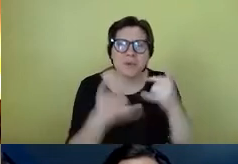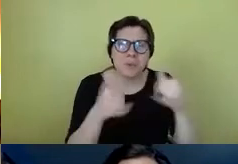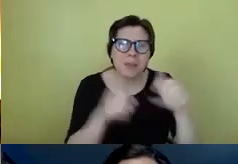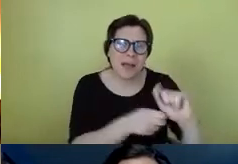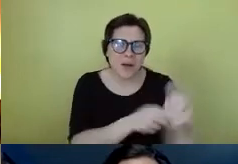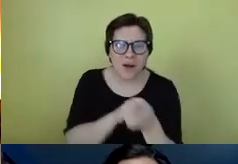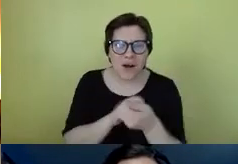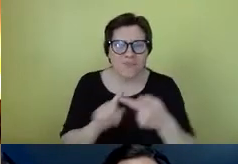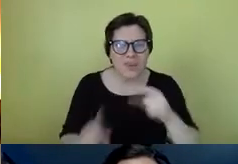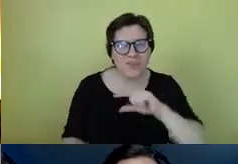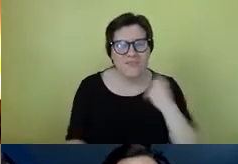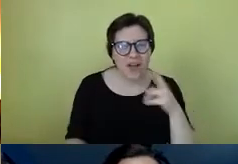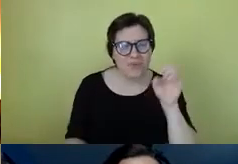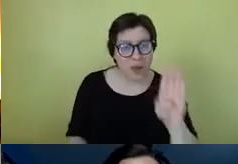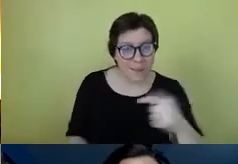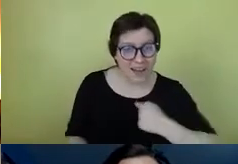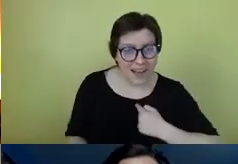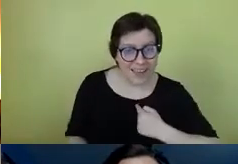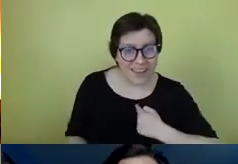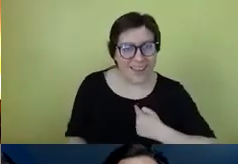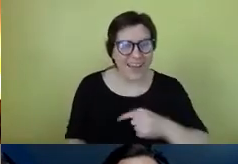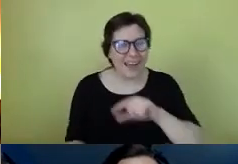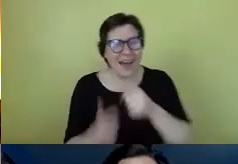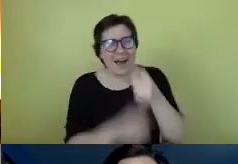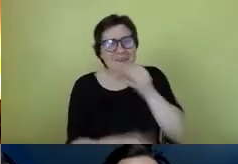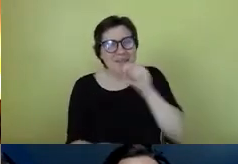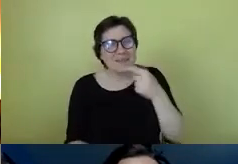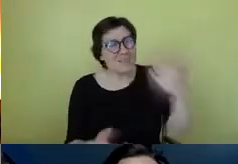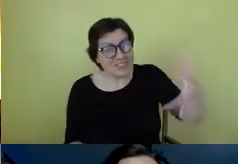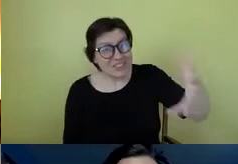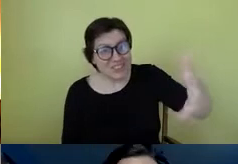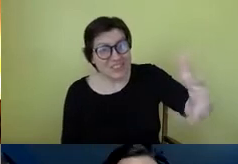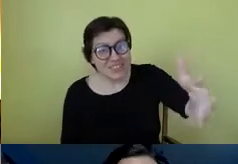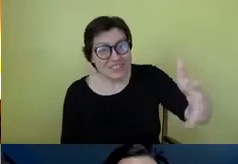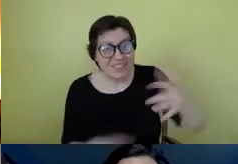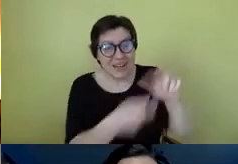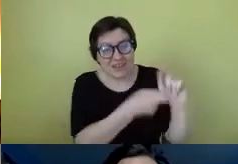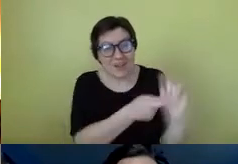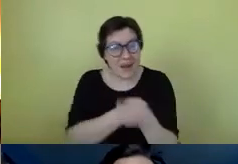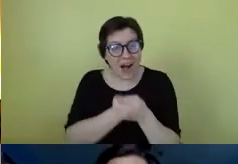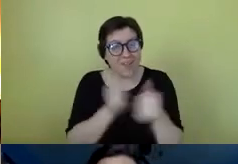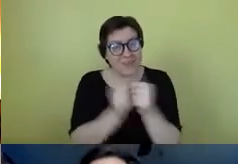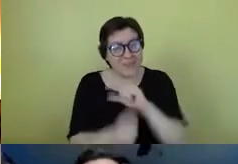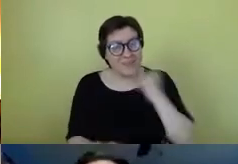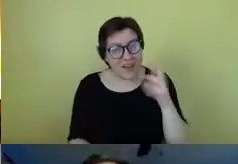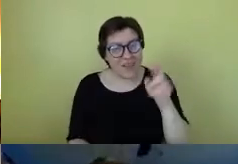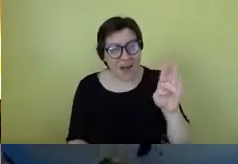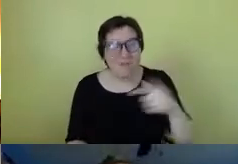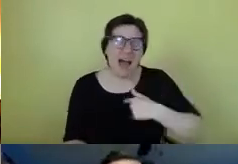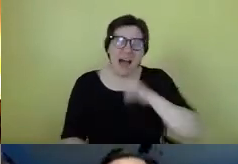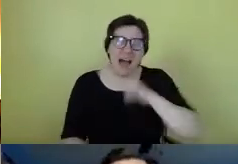I? Well, I played with Rob once. We have to play. You know, I'm not a great